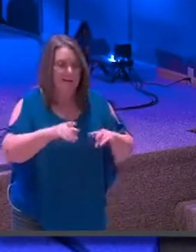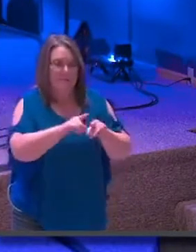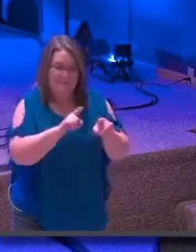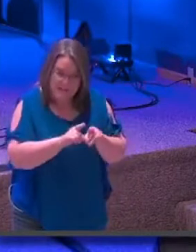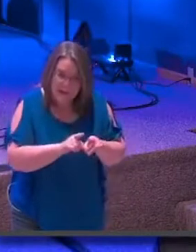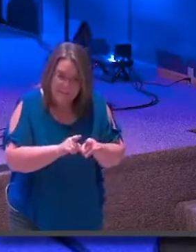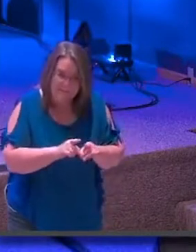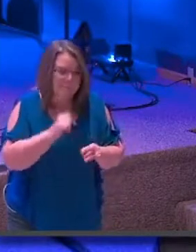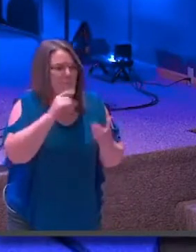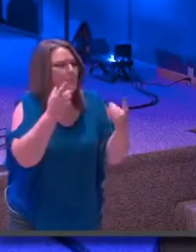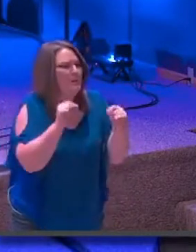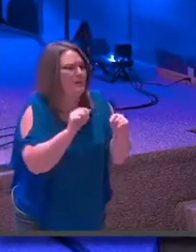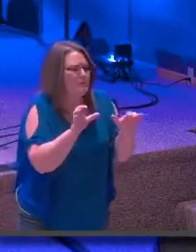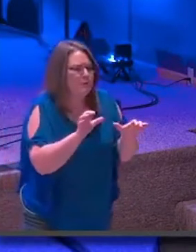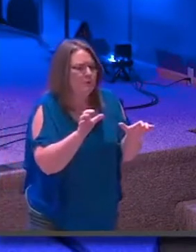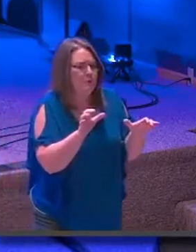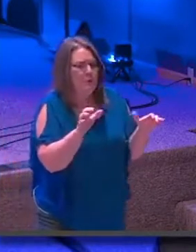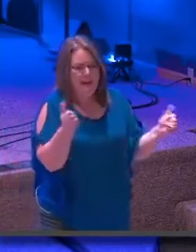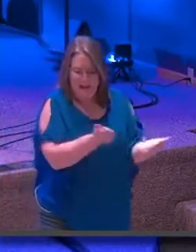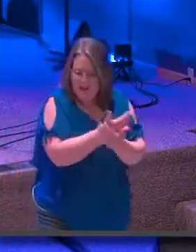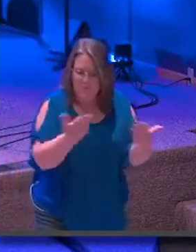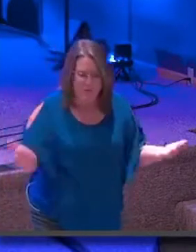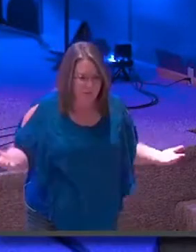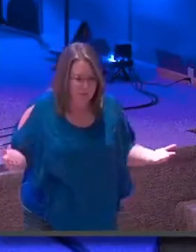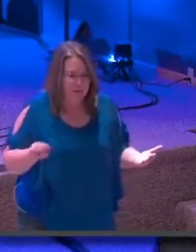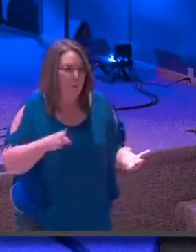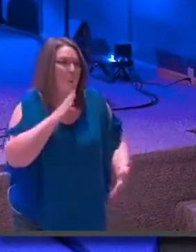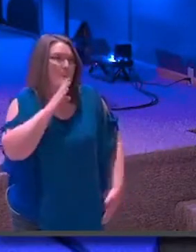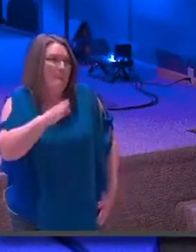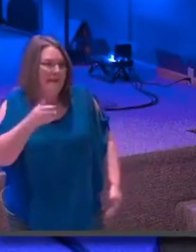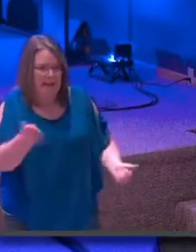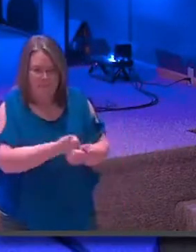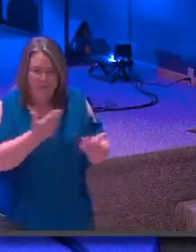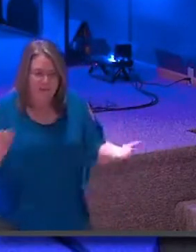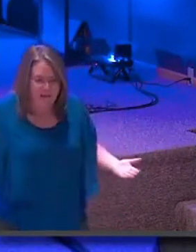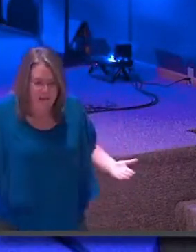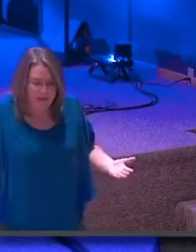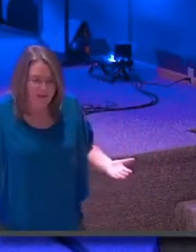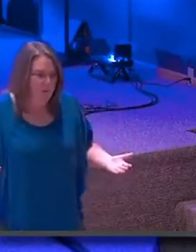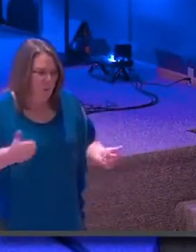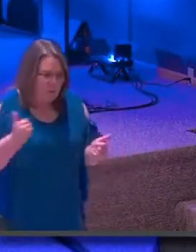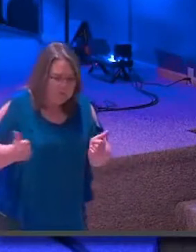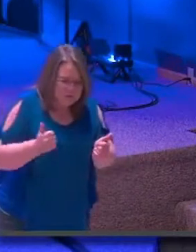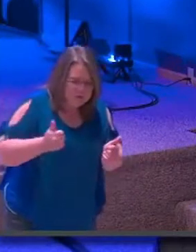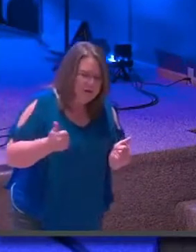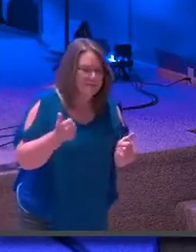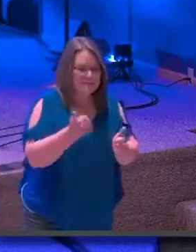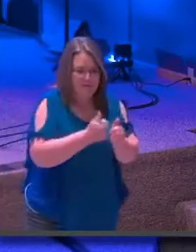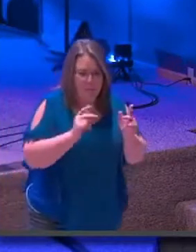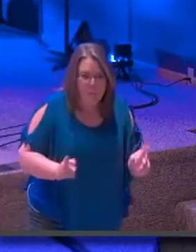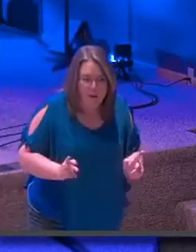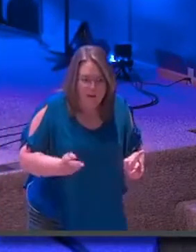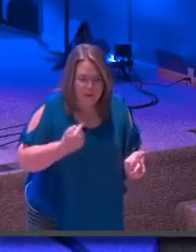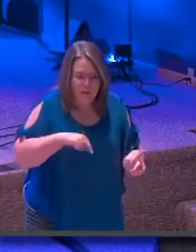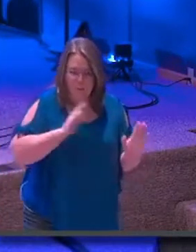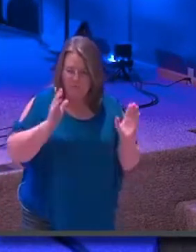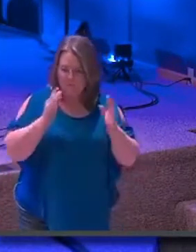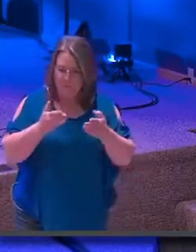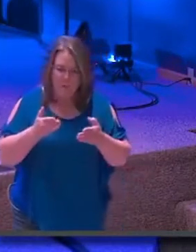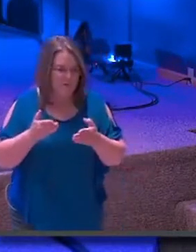try to do everything or be everything or chase everyone. We focus our efforts,